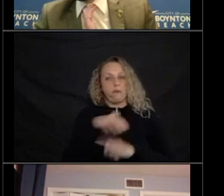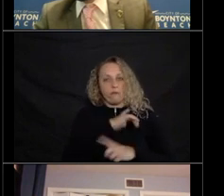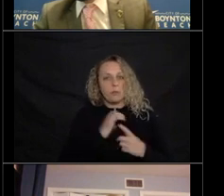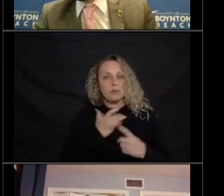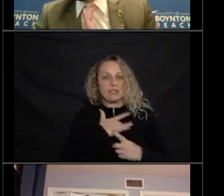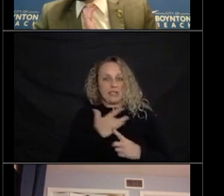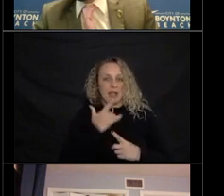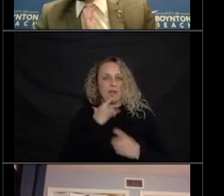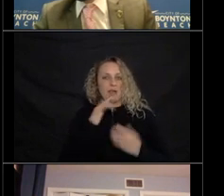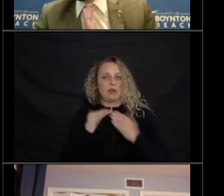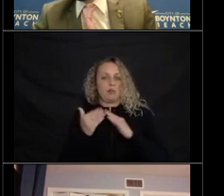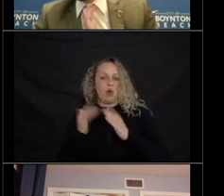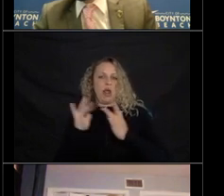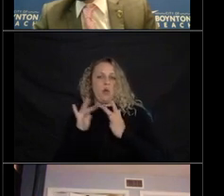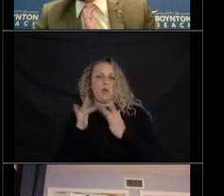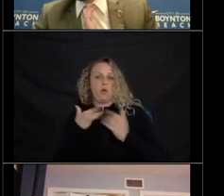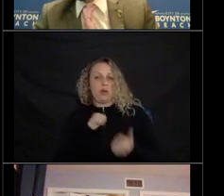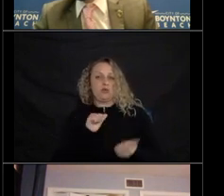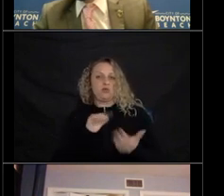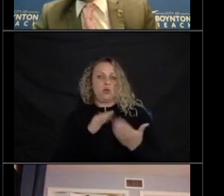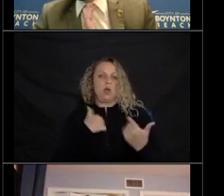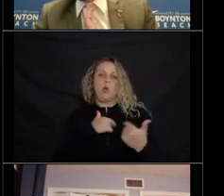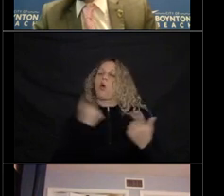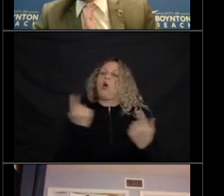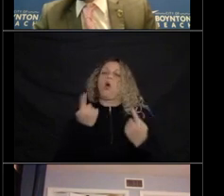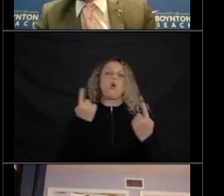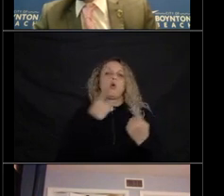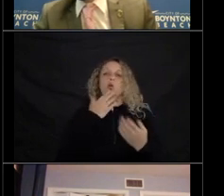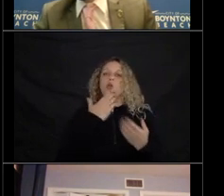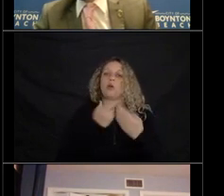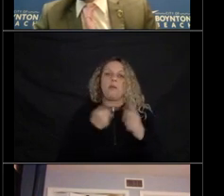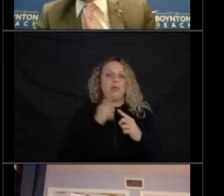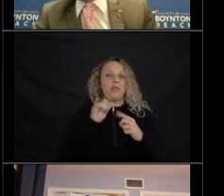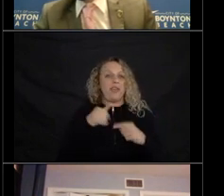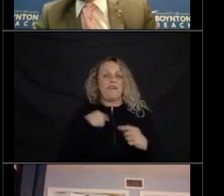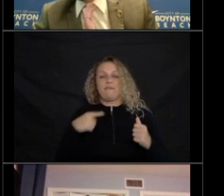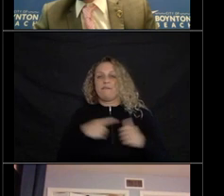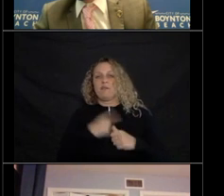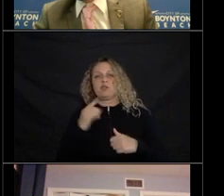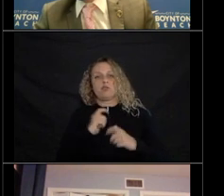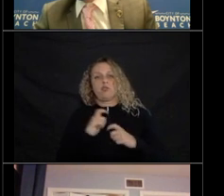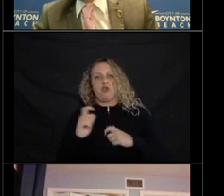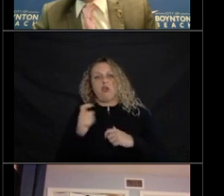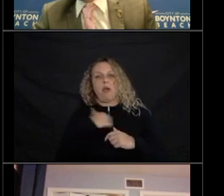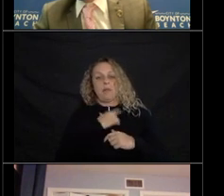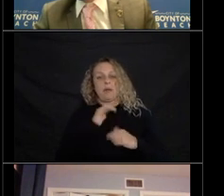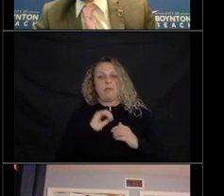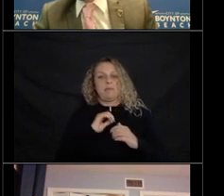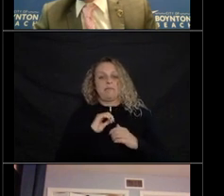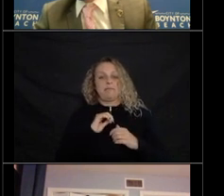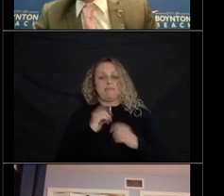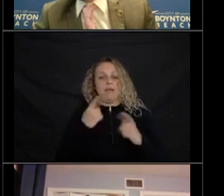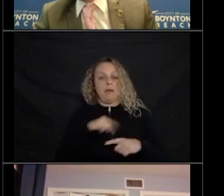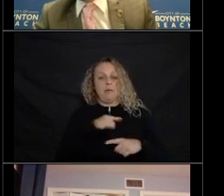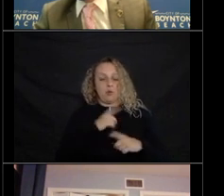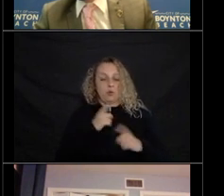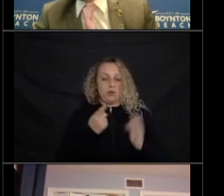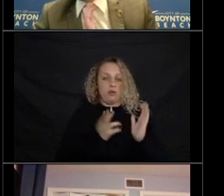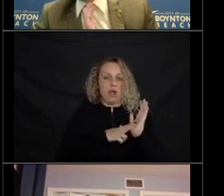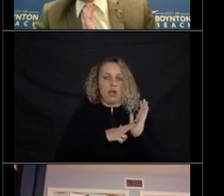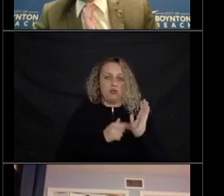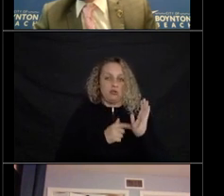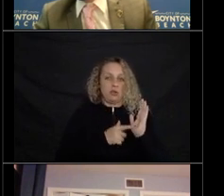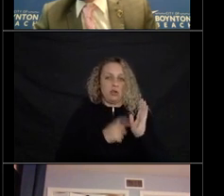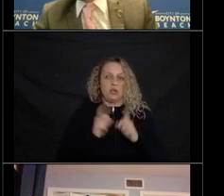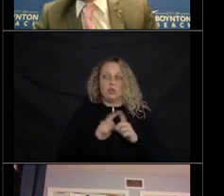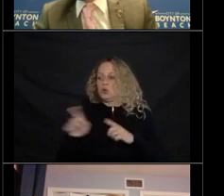outreach concerns that we need to address, and we're always really good about that. You know, the first call I'm going to make once we get an executed contract is to